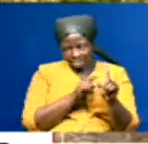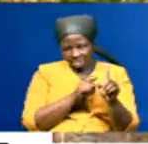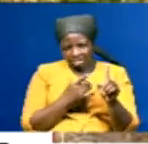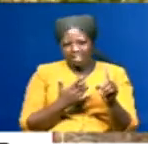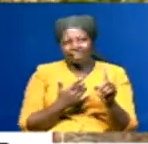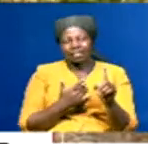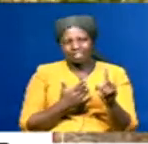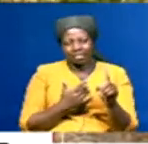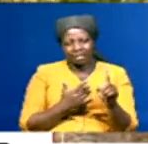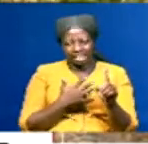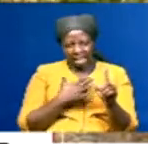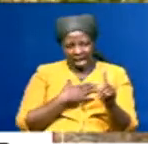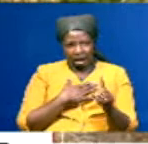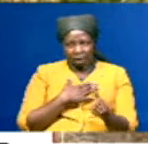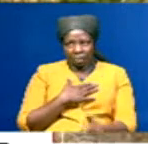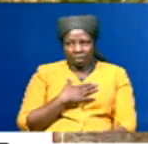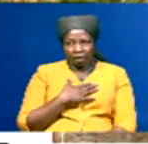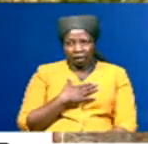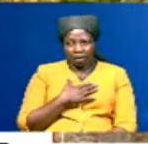was,